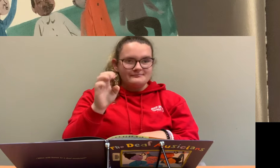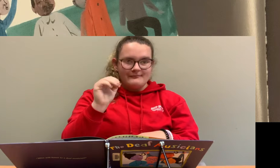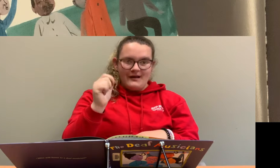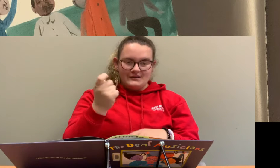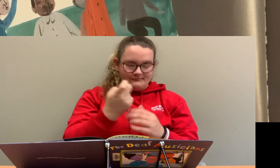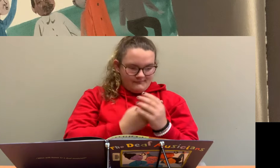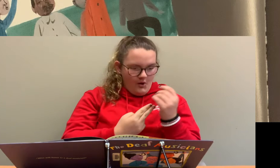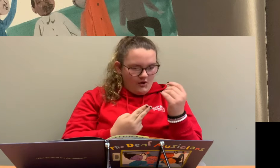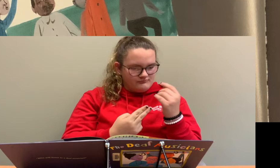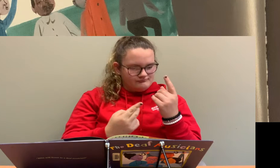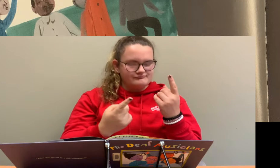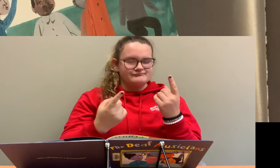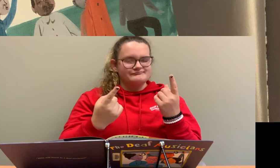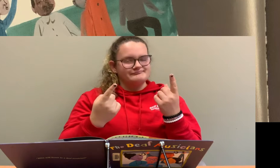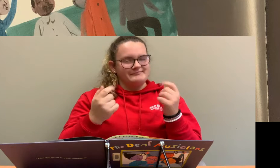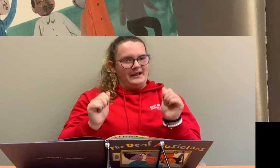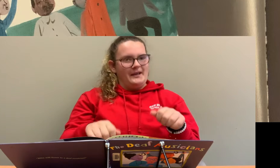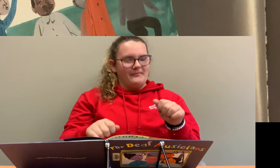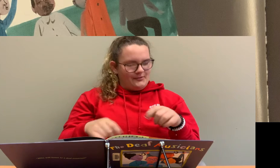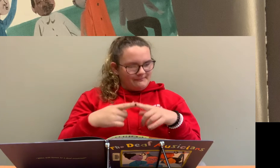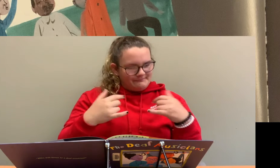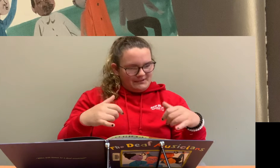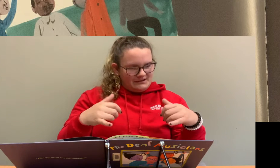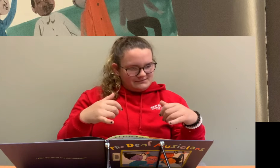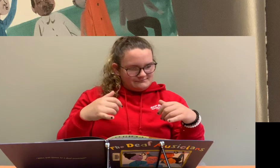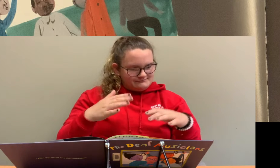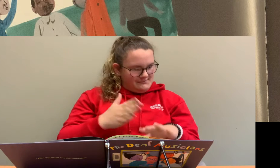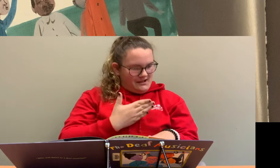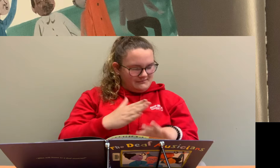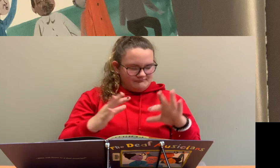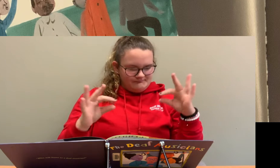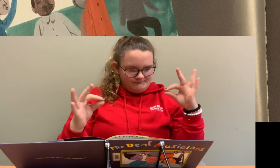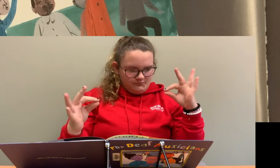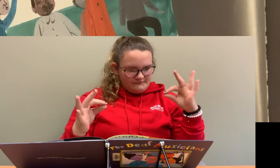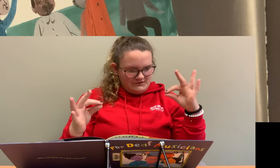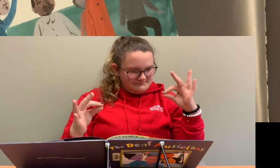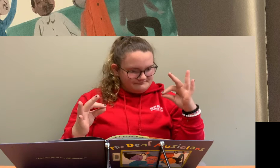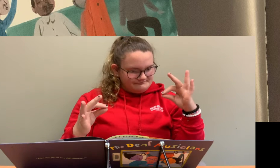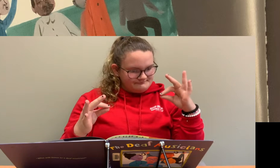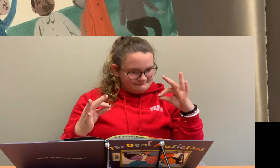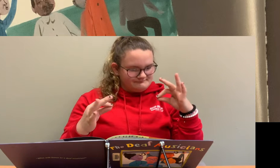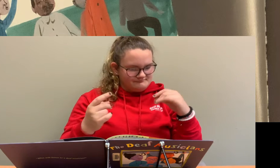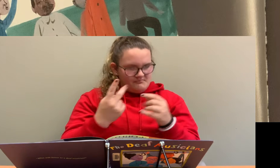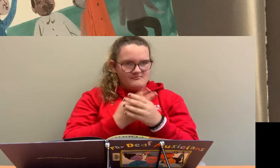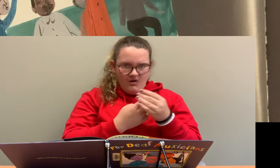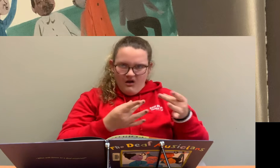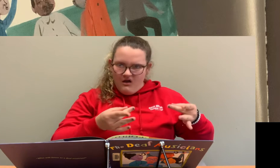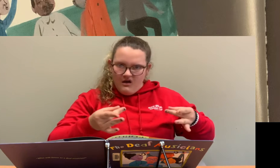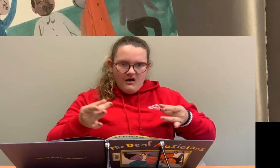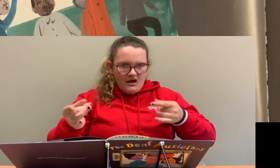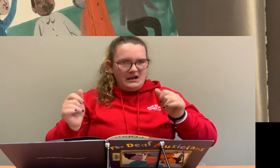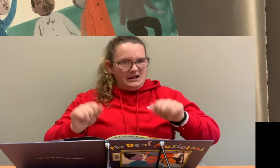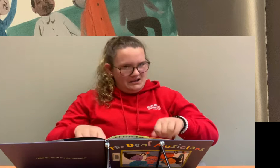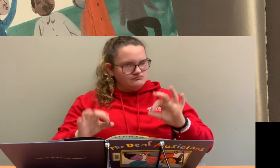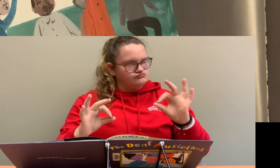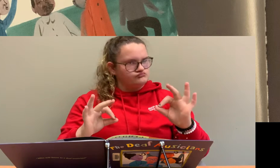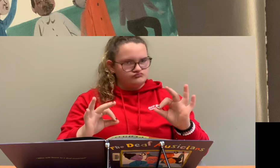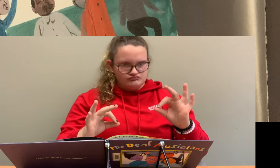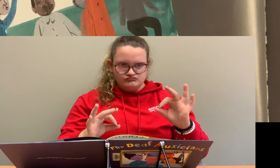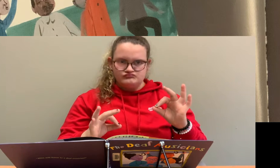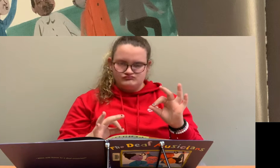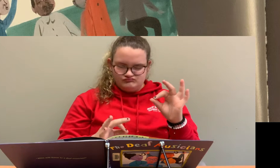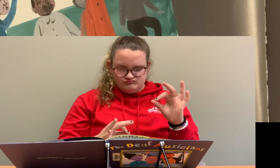One ride home, Lee and Max were both able to play their music perfectly. It